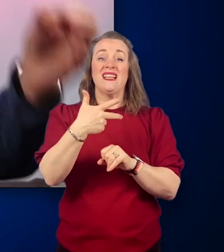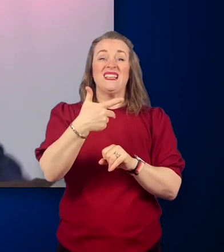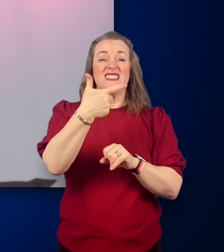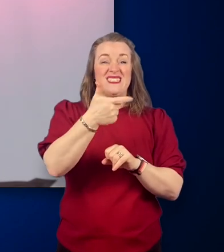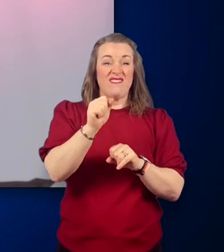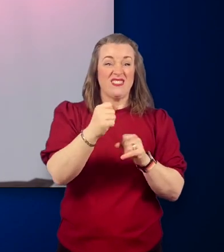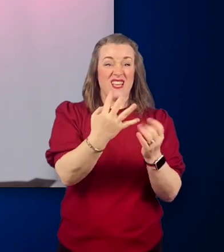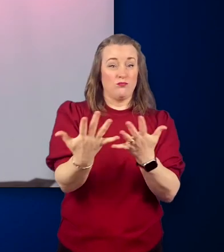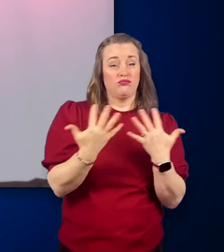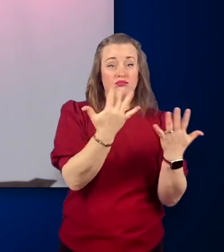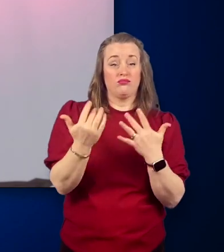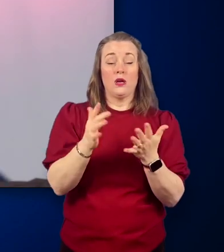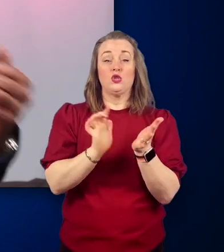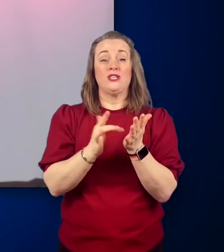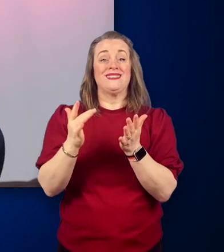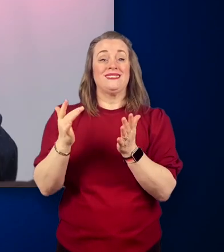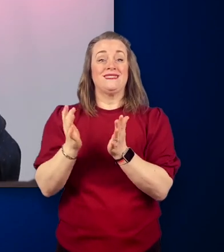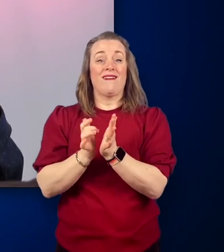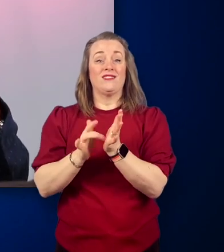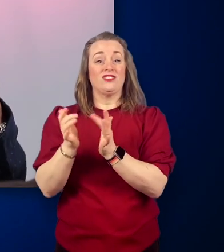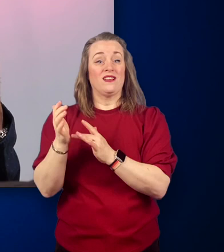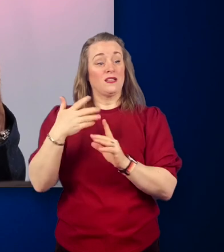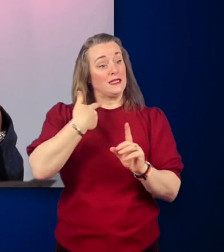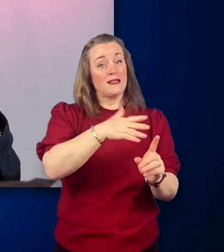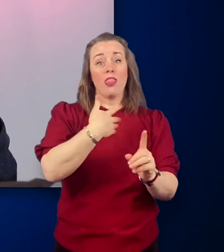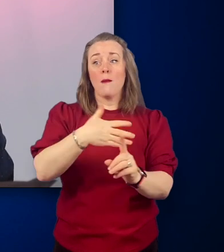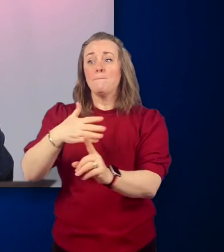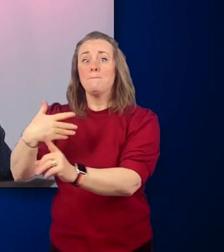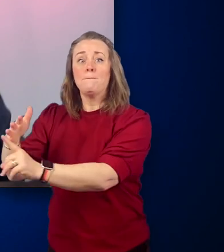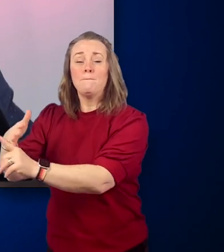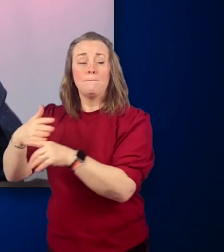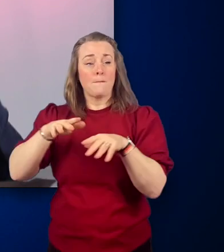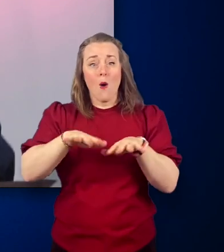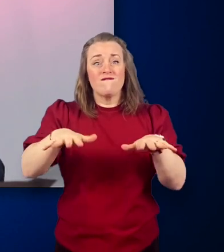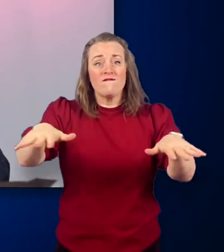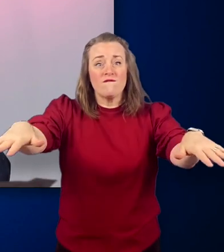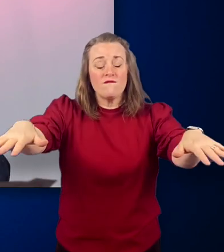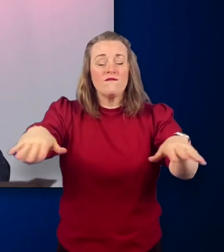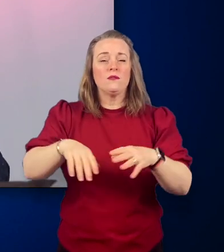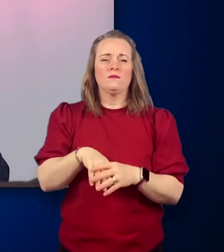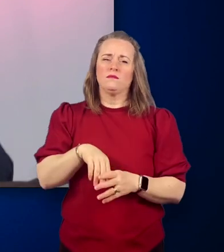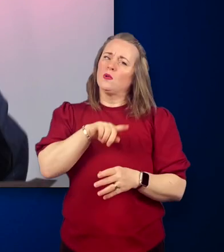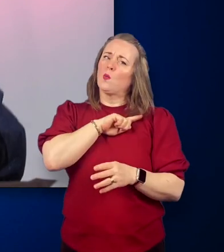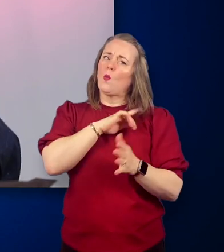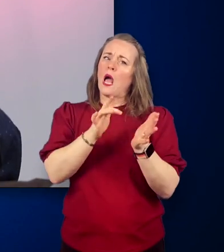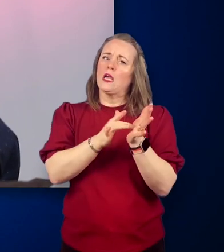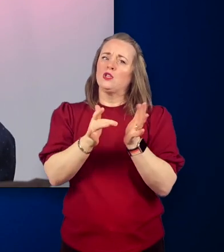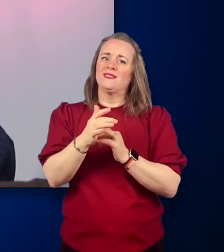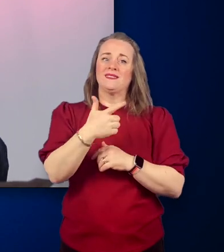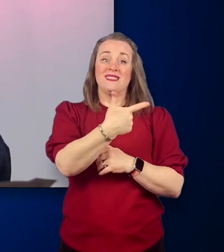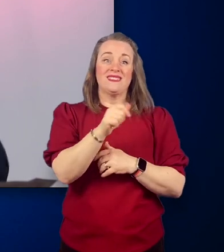but he sent them out. And he sent them out because he knew that the